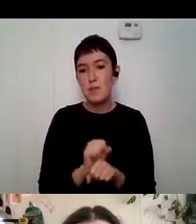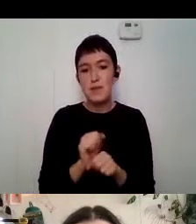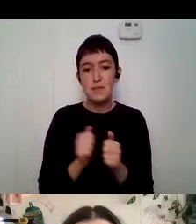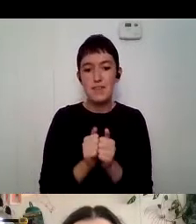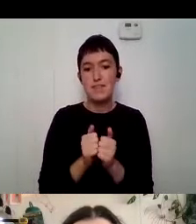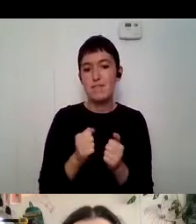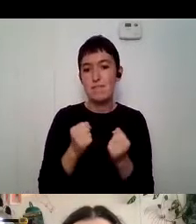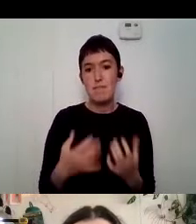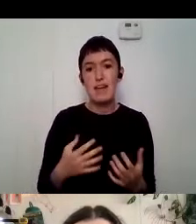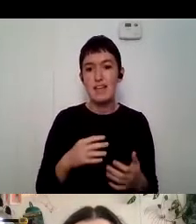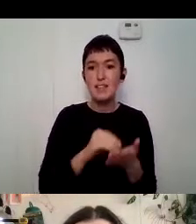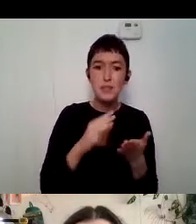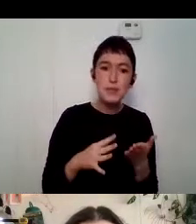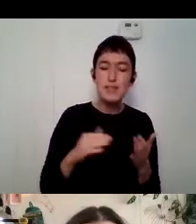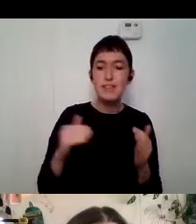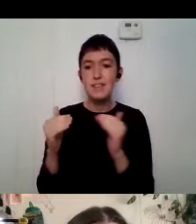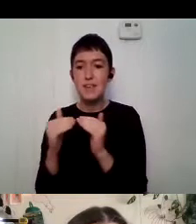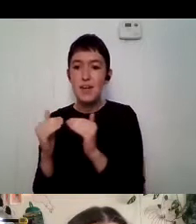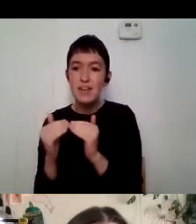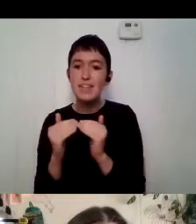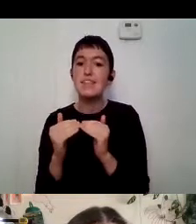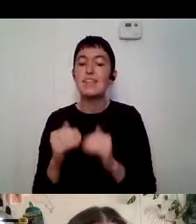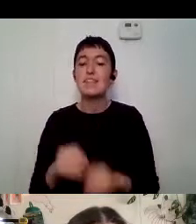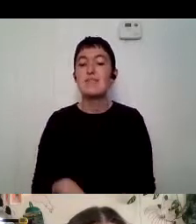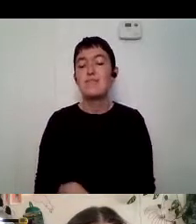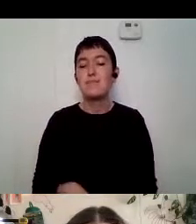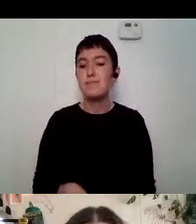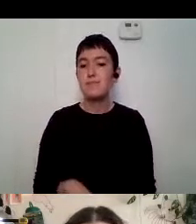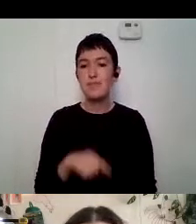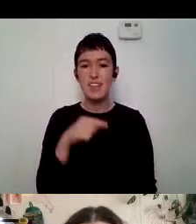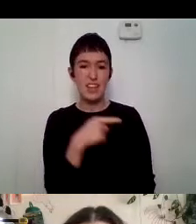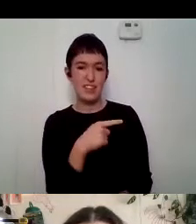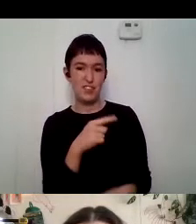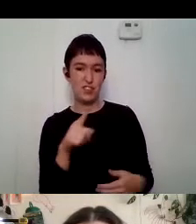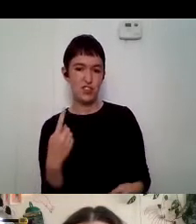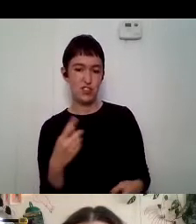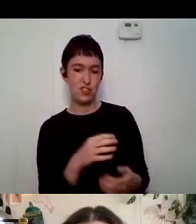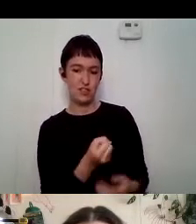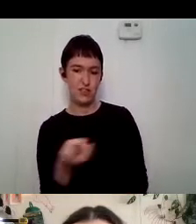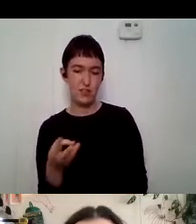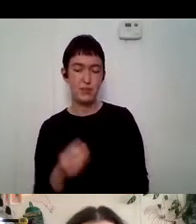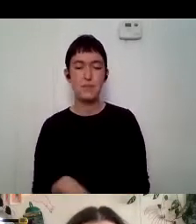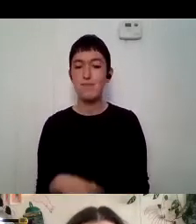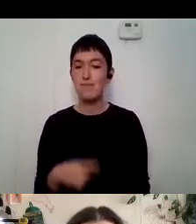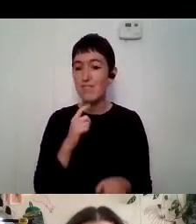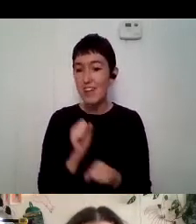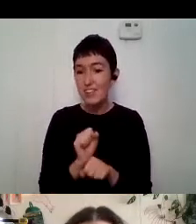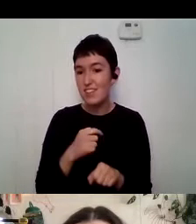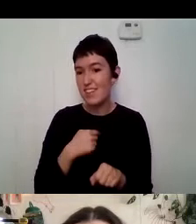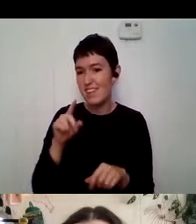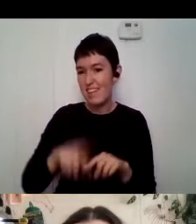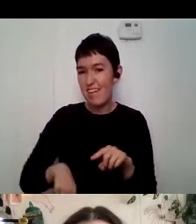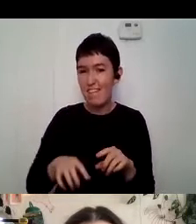a subset of those people. So I actually couldn't find any pictures of my current research group, but they are